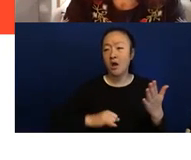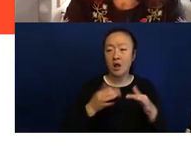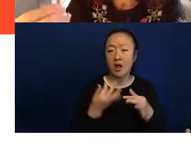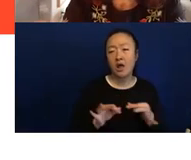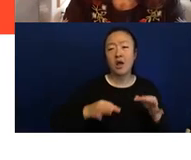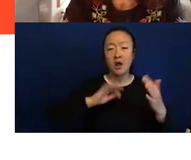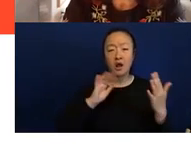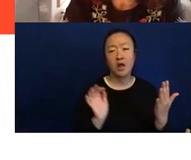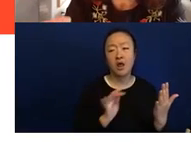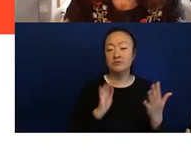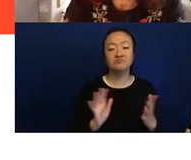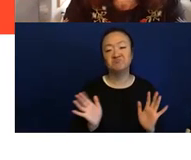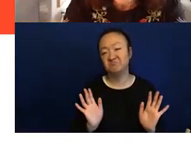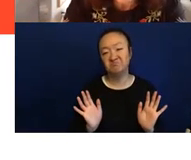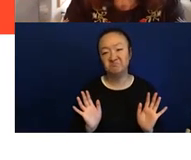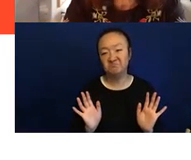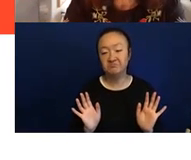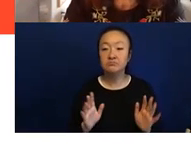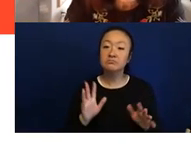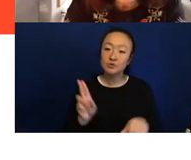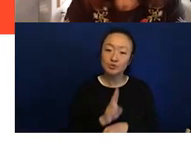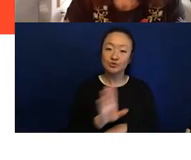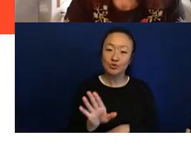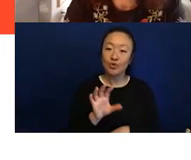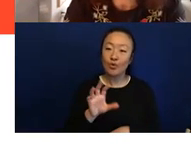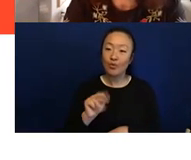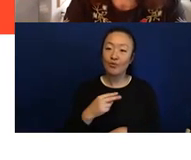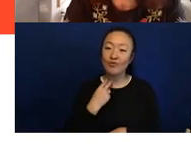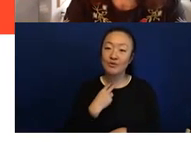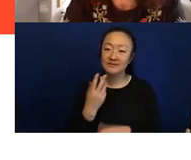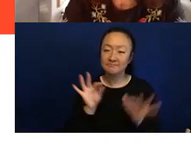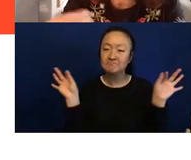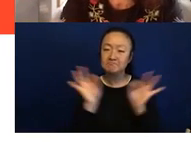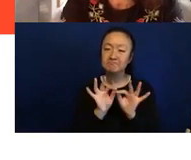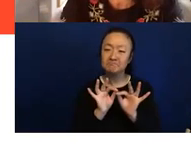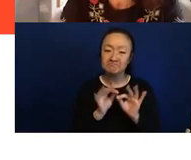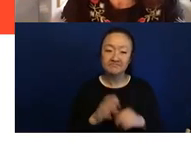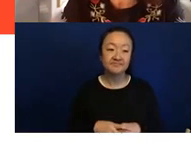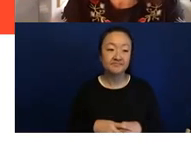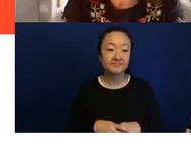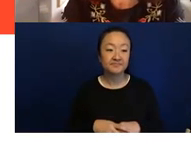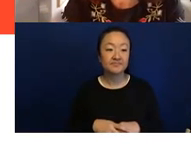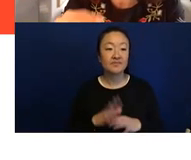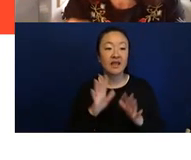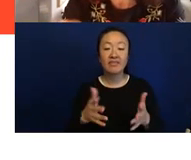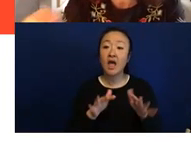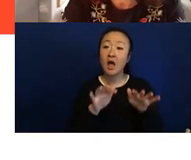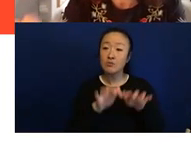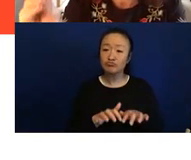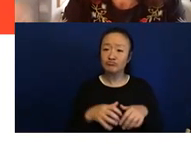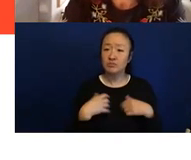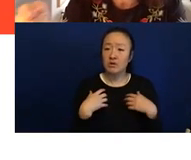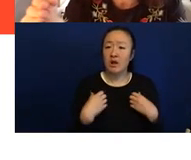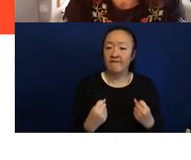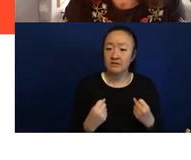use your own voice. That's probably more important. and write with confidence, like I